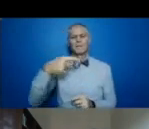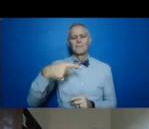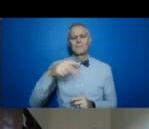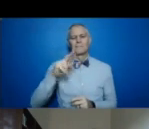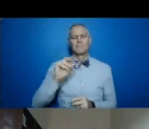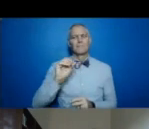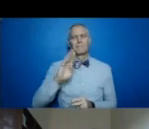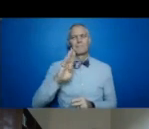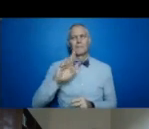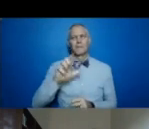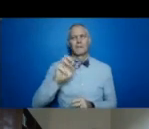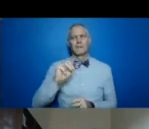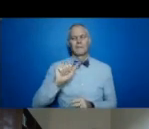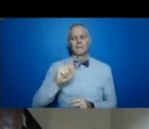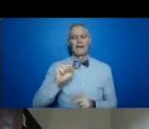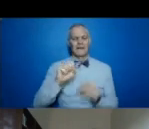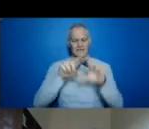they're producing.